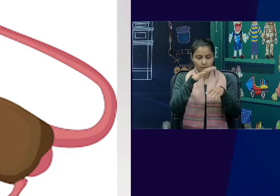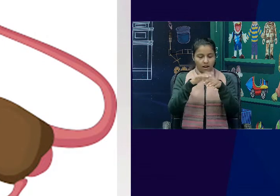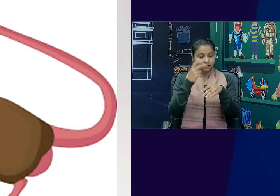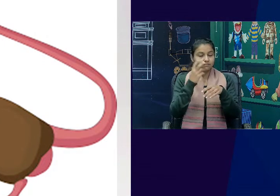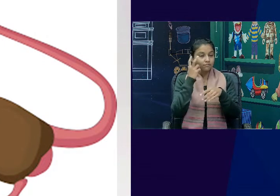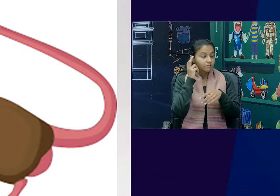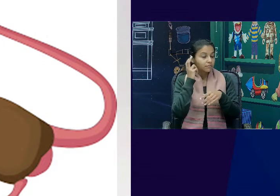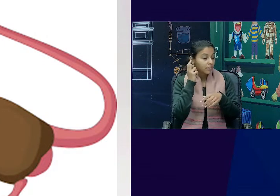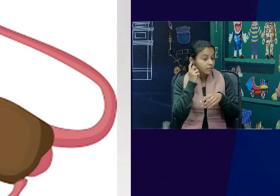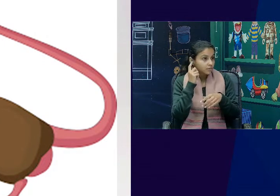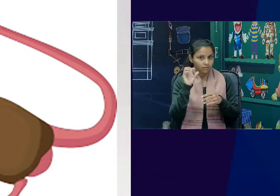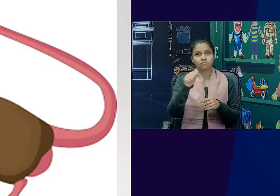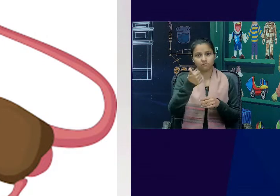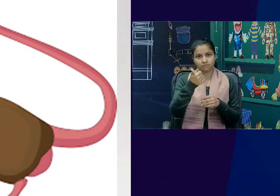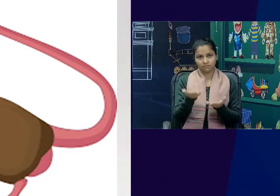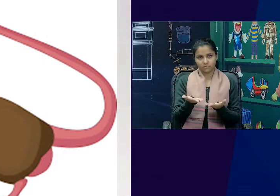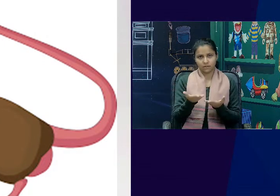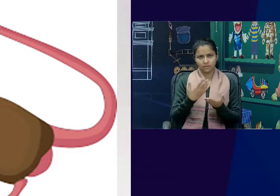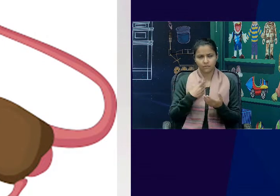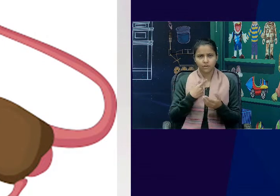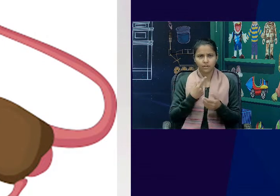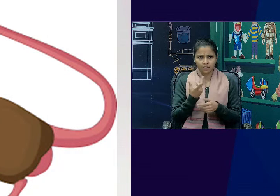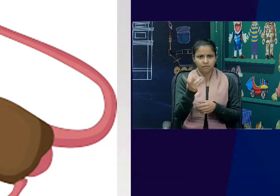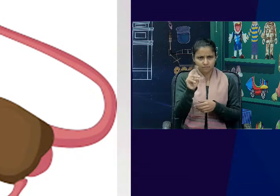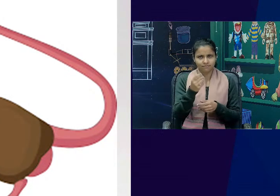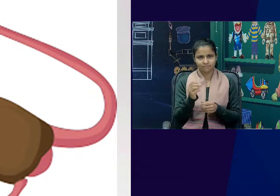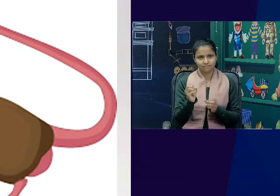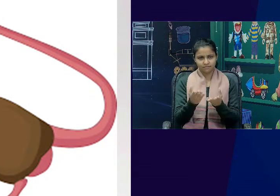sound? We can play one more time. Yes.